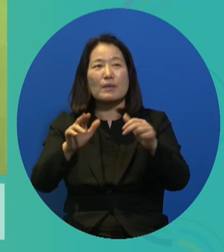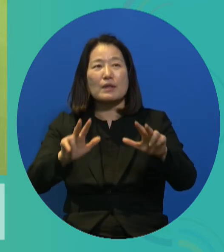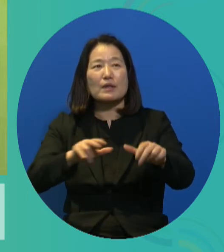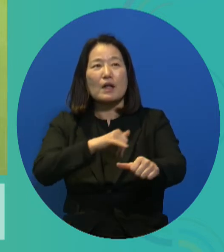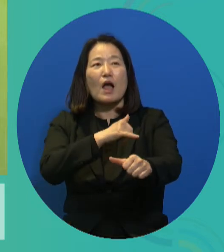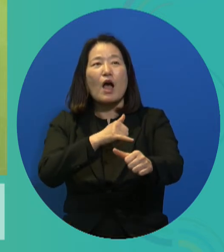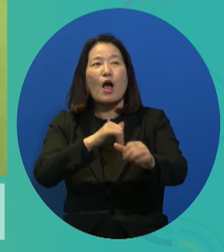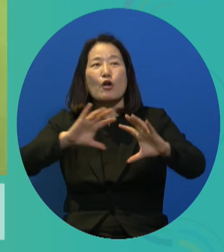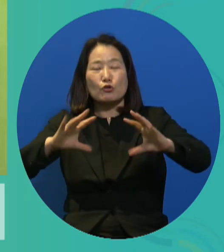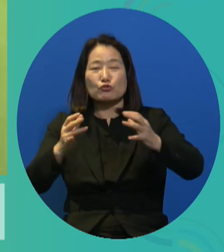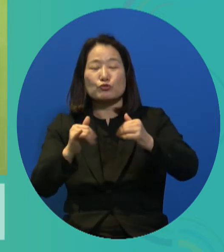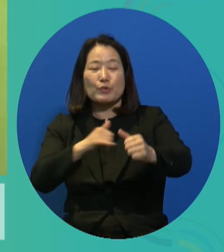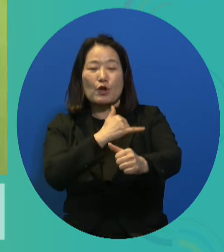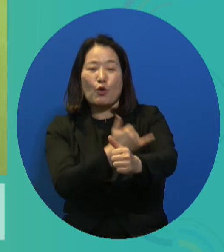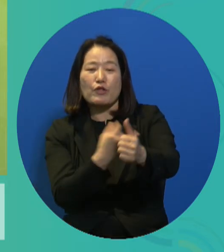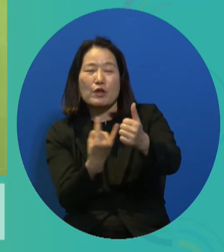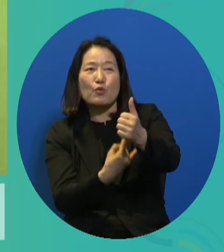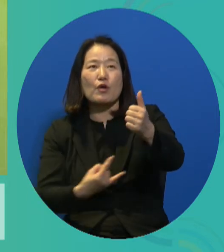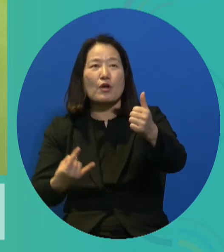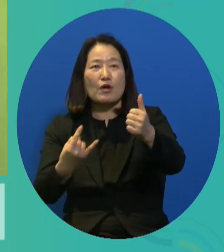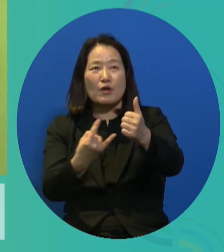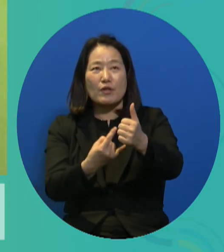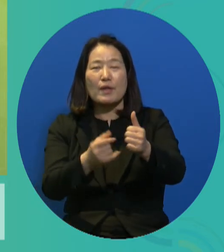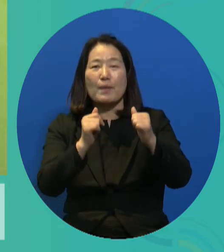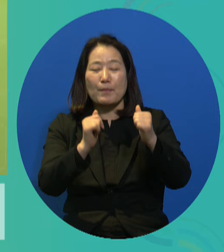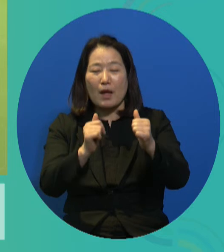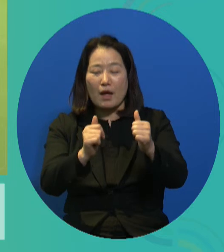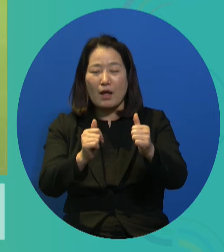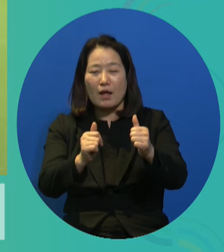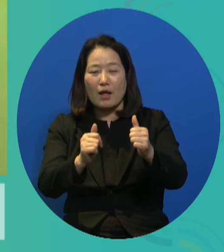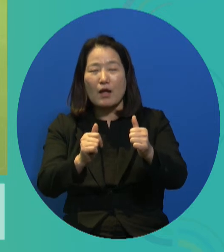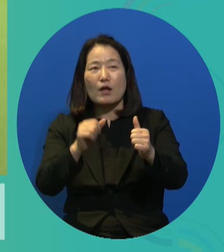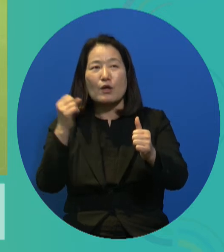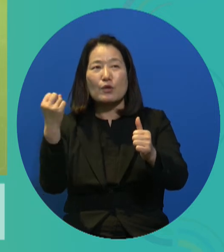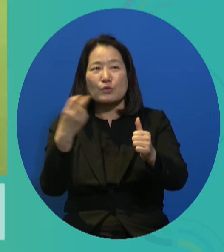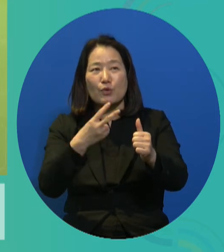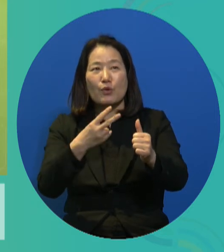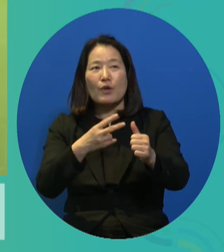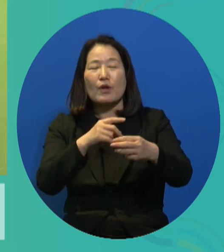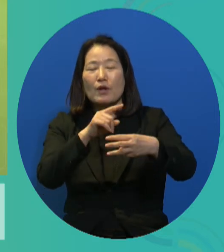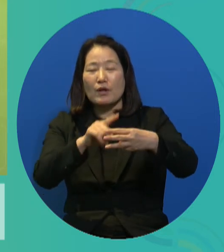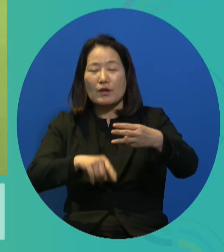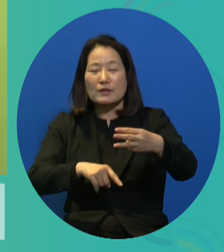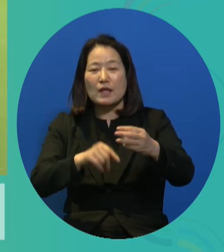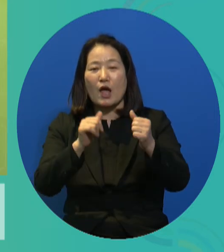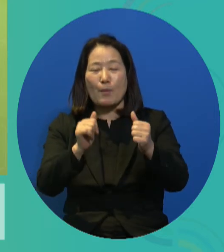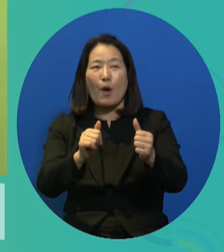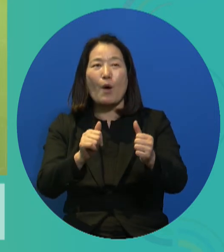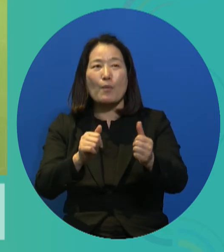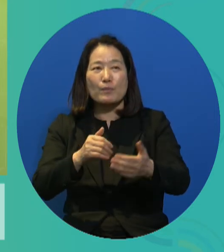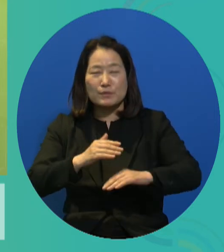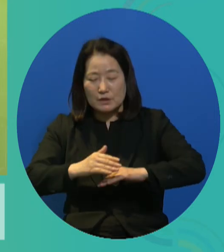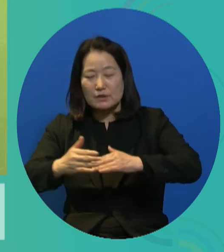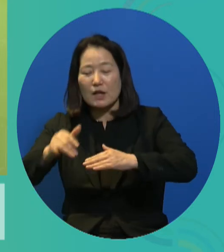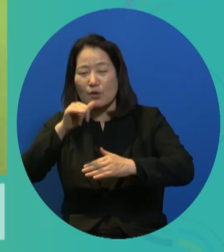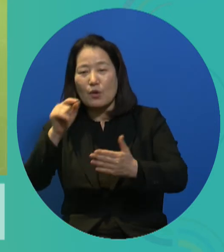addressing complaints and petitions made by persons with disabilities. And there are criminal and